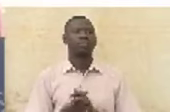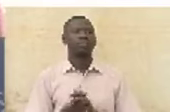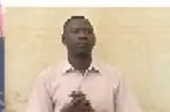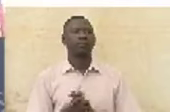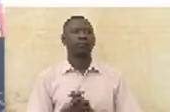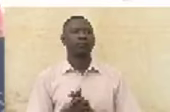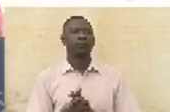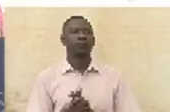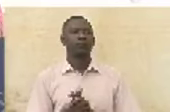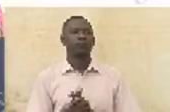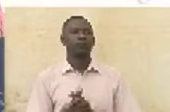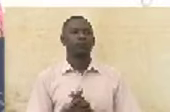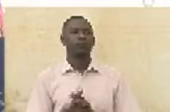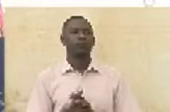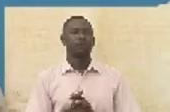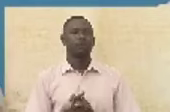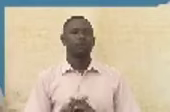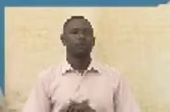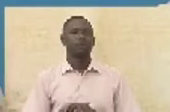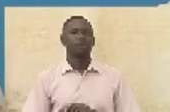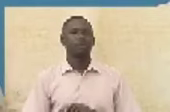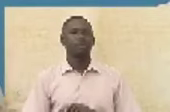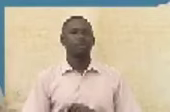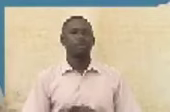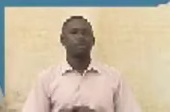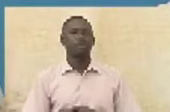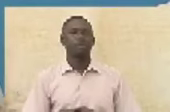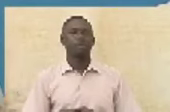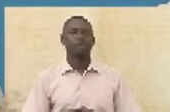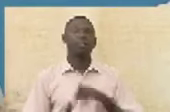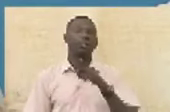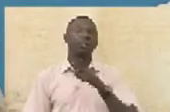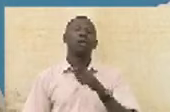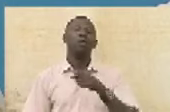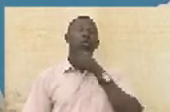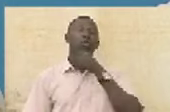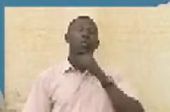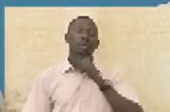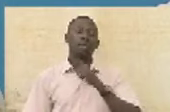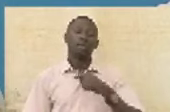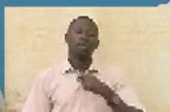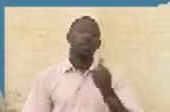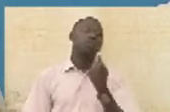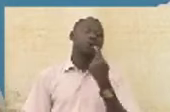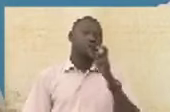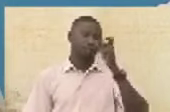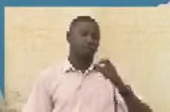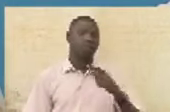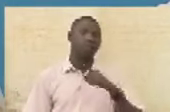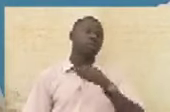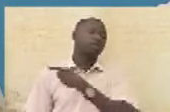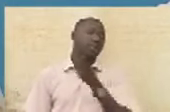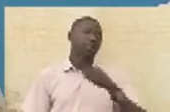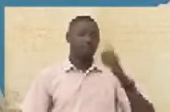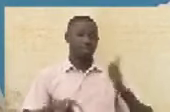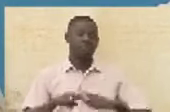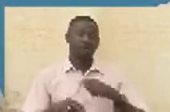paro danta o kebal. Ha. Yeah, that old man was the only person they beat from the area we come